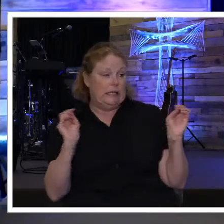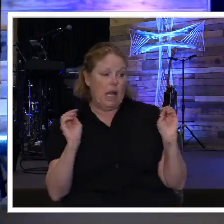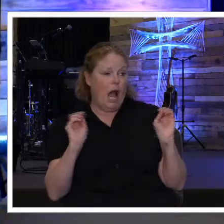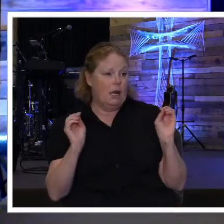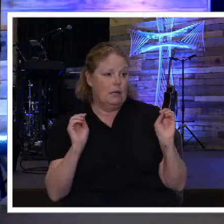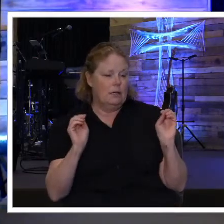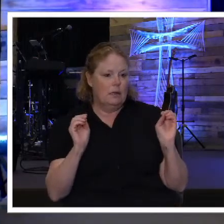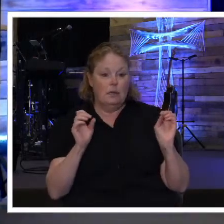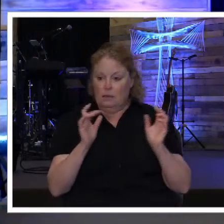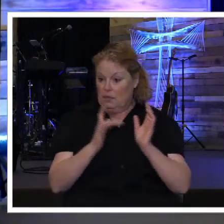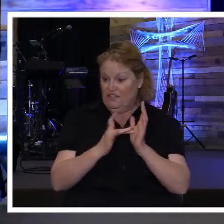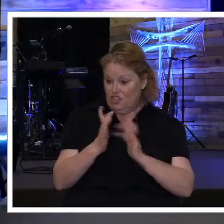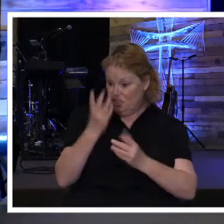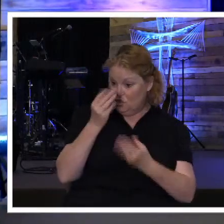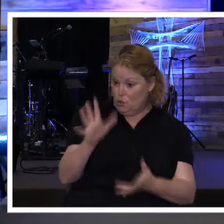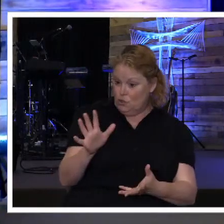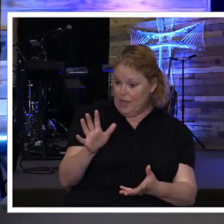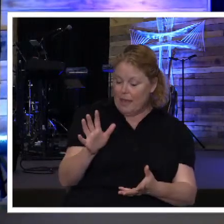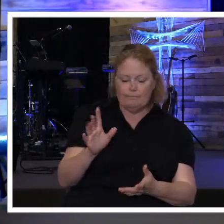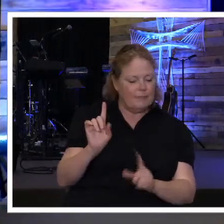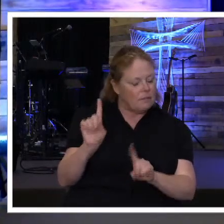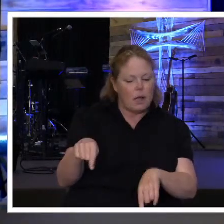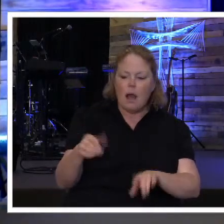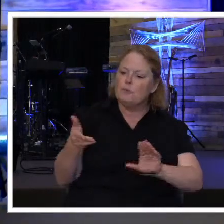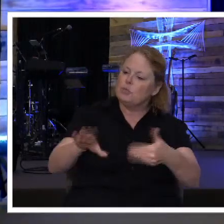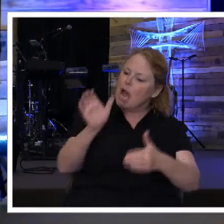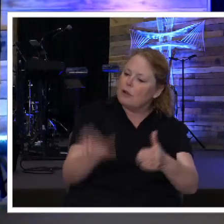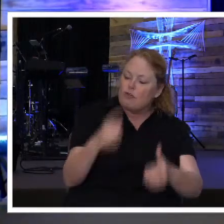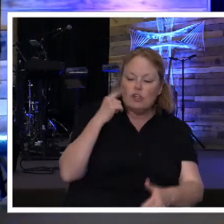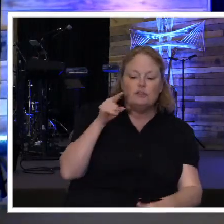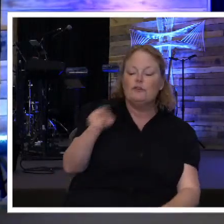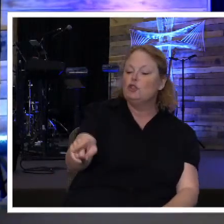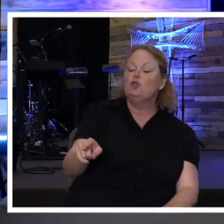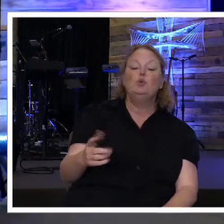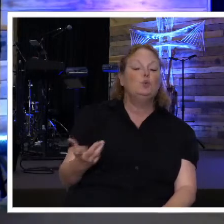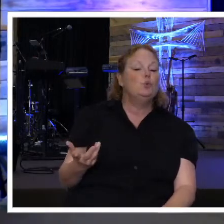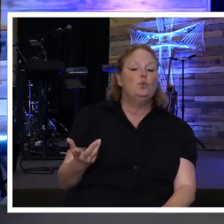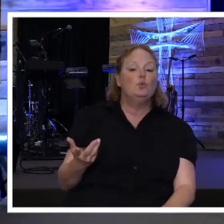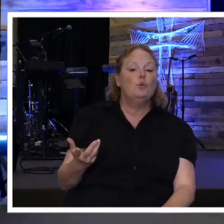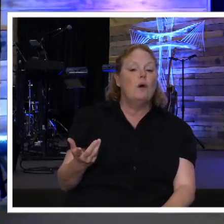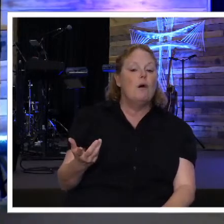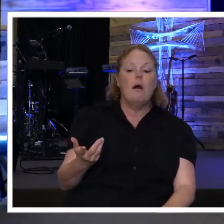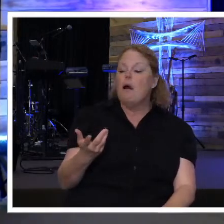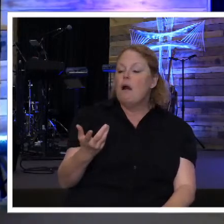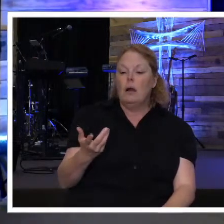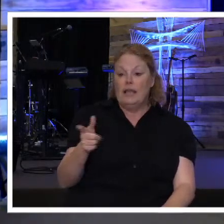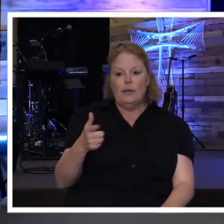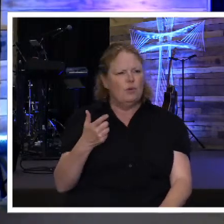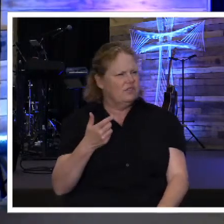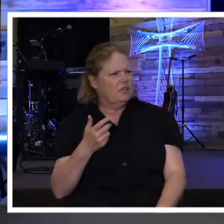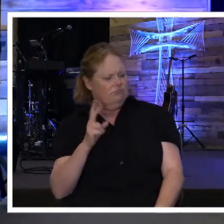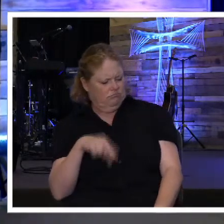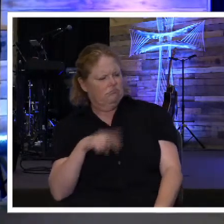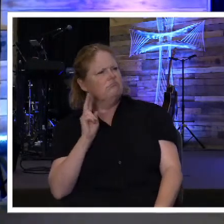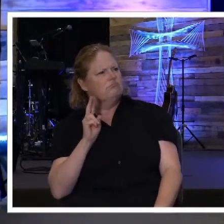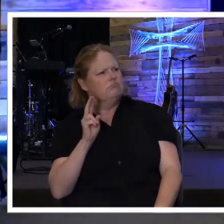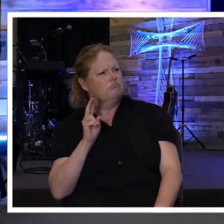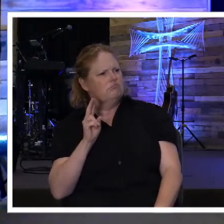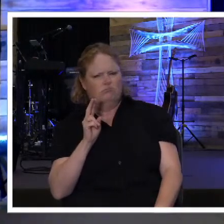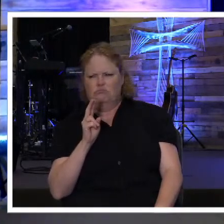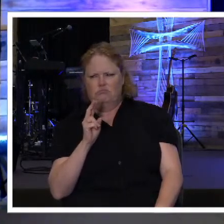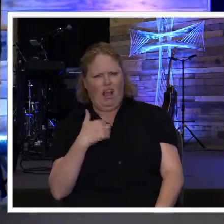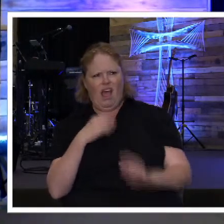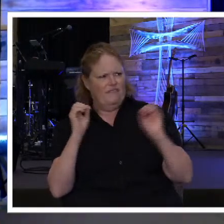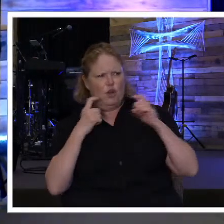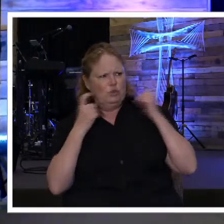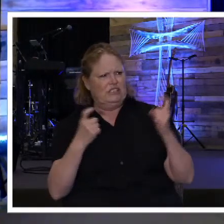to take care of your sin, I've come to die on the cross for you because you've got this sin problem, the young man would have looked at him and said, what problem are